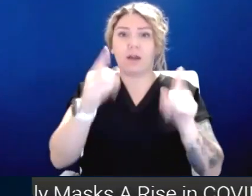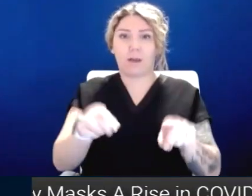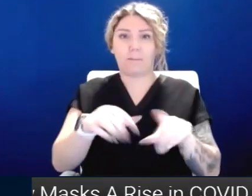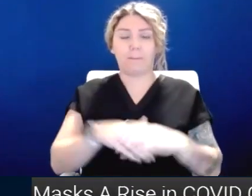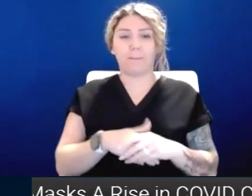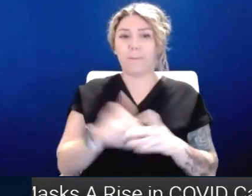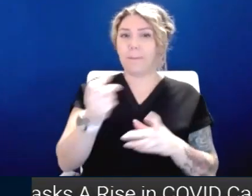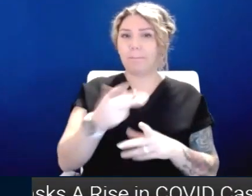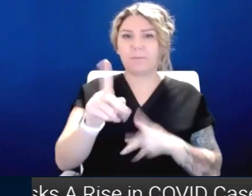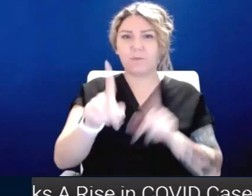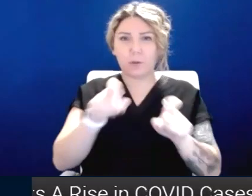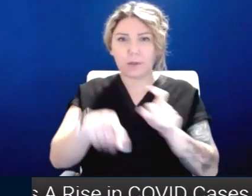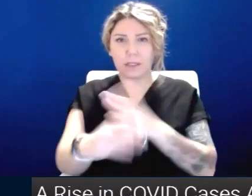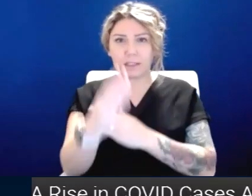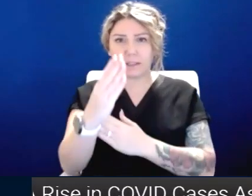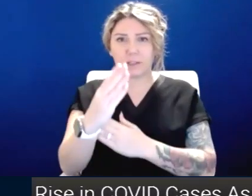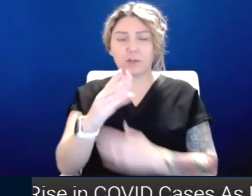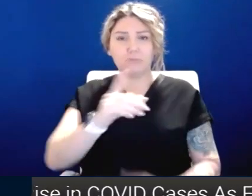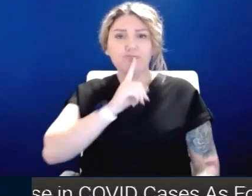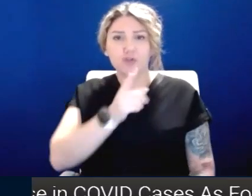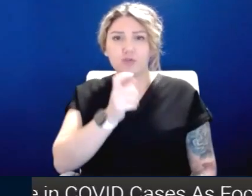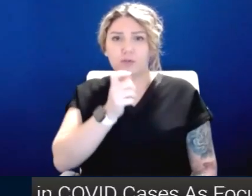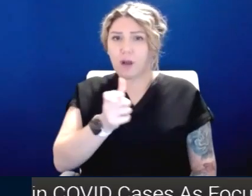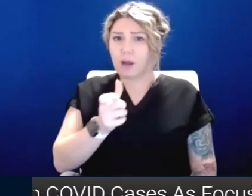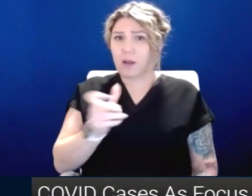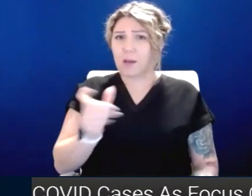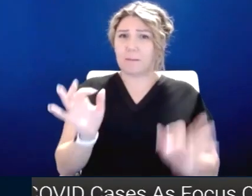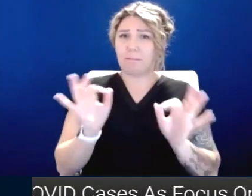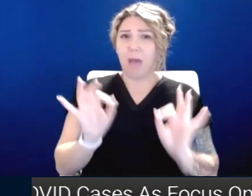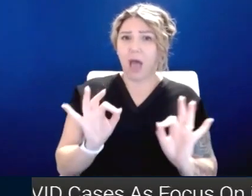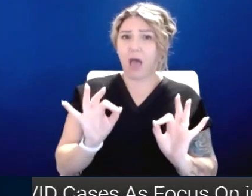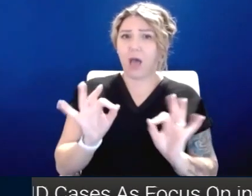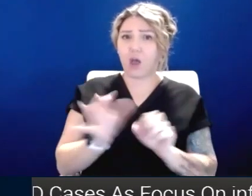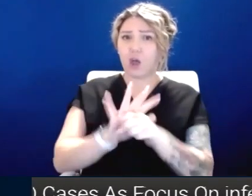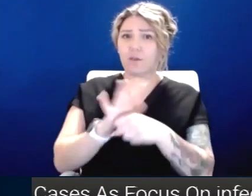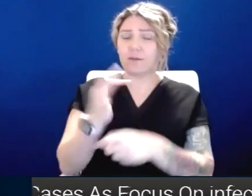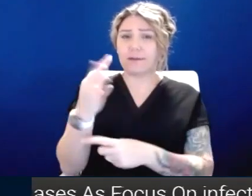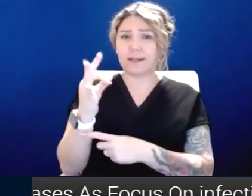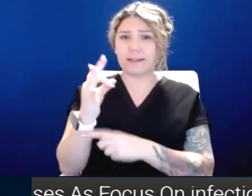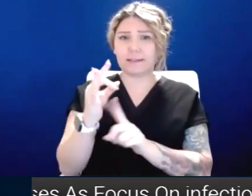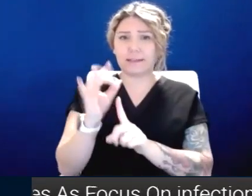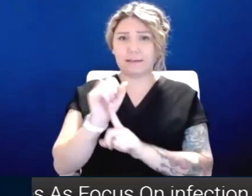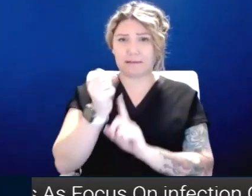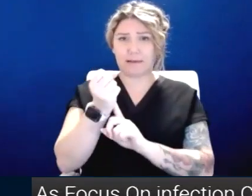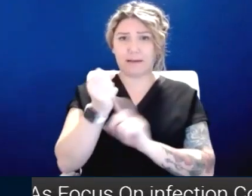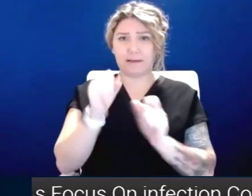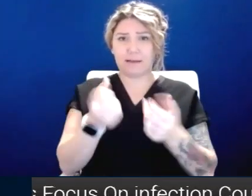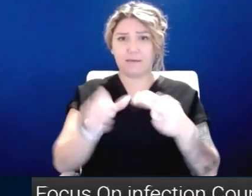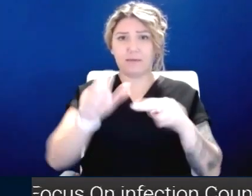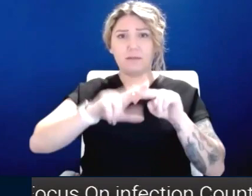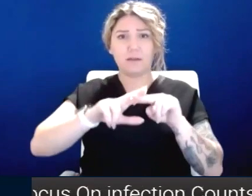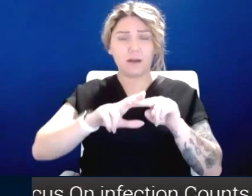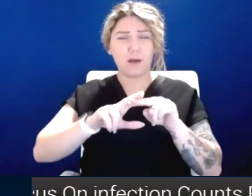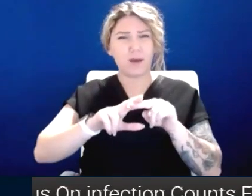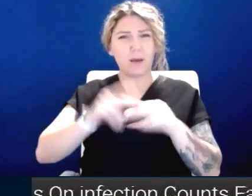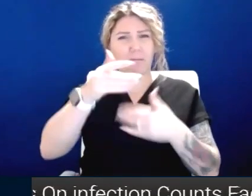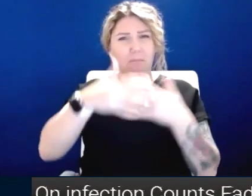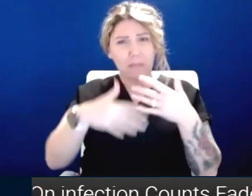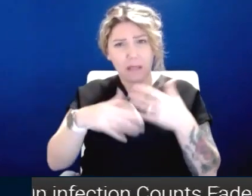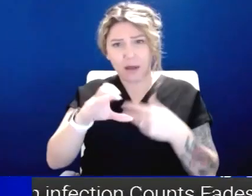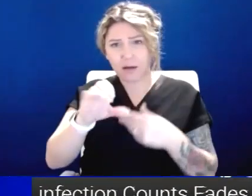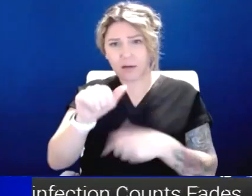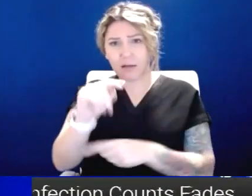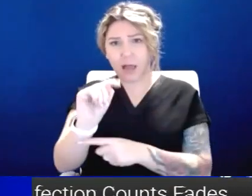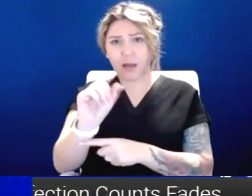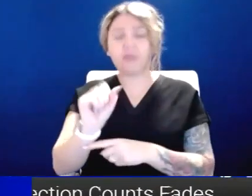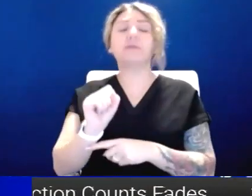this morning. True or not, even mild COVID-19 cases can raise the risk of blood clots? Yeah, absolutely.